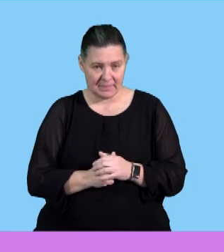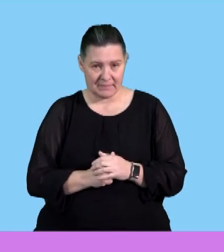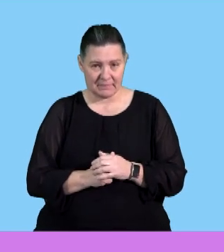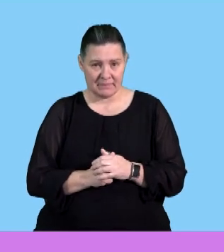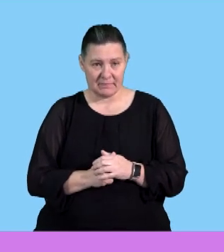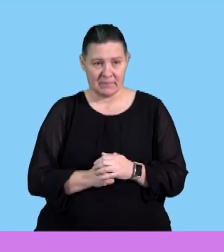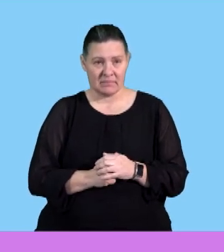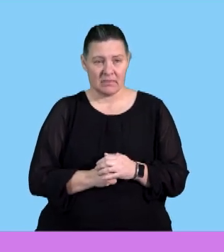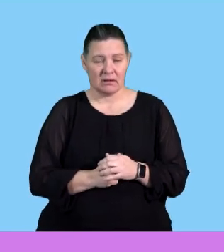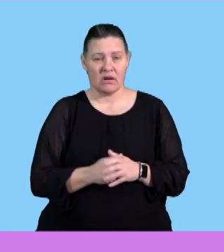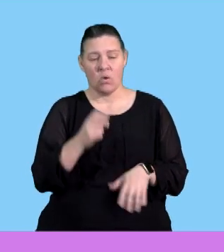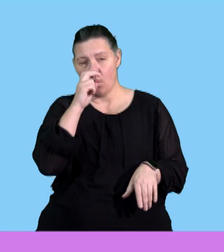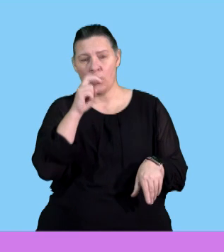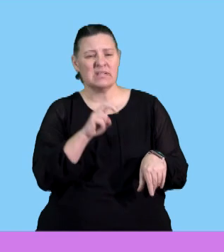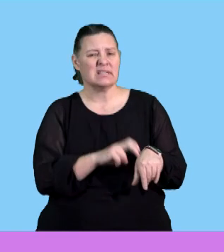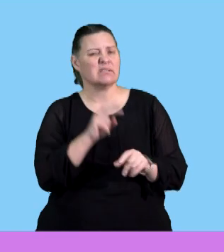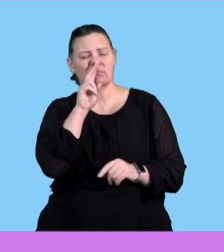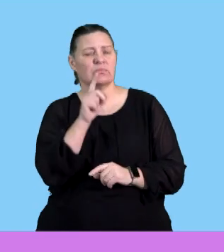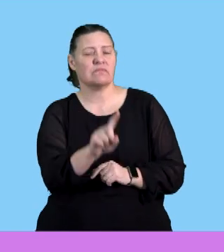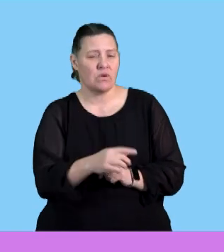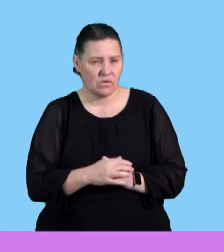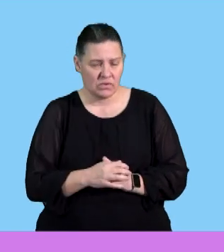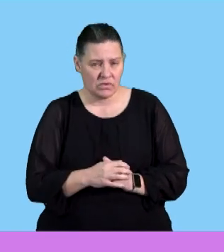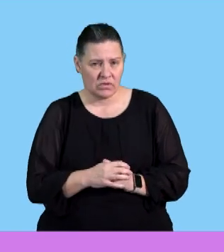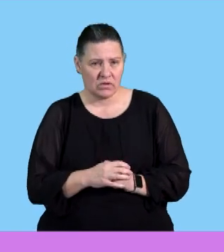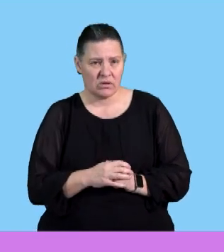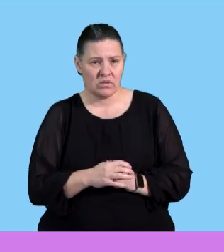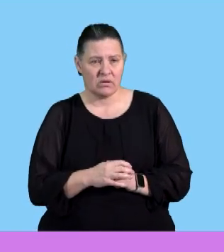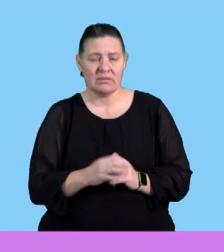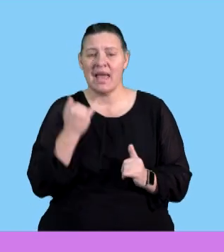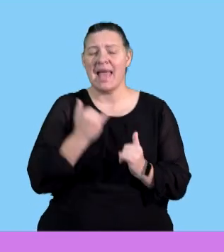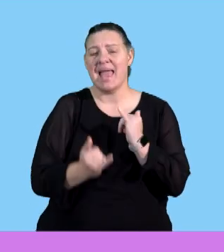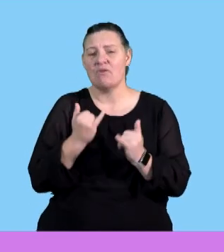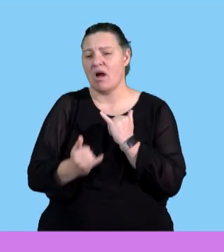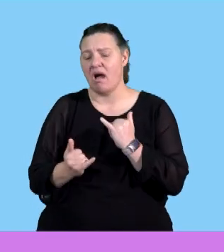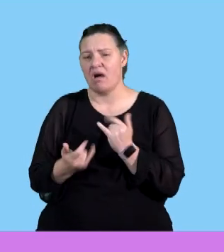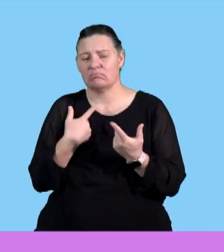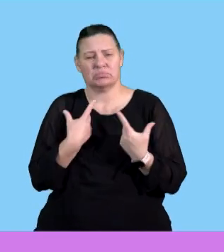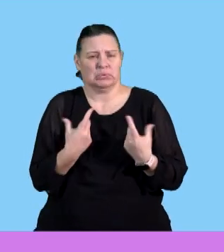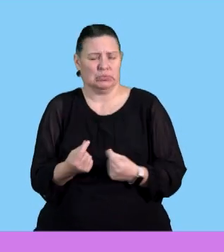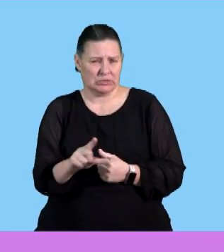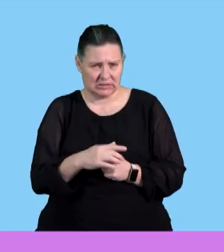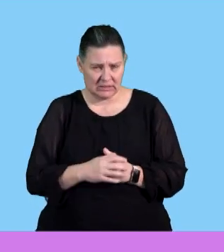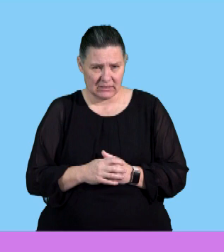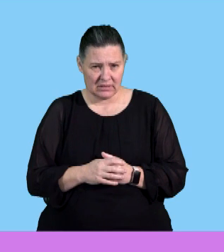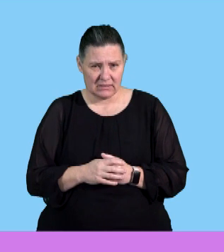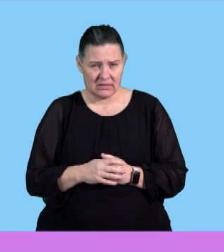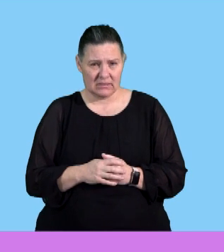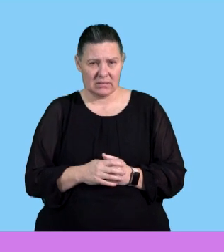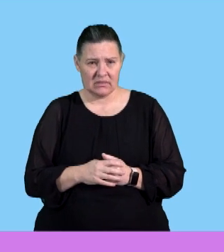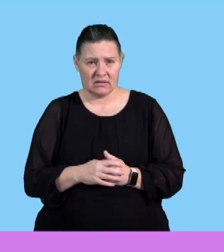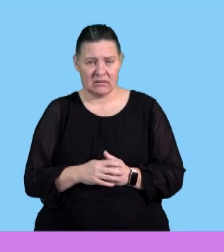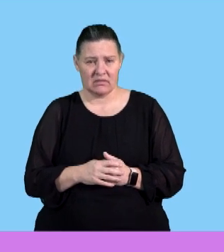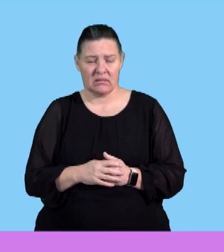month. Now, what do we need to look out for? What common errors do we make? Number